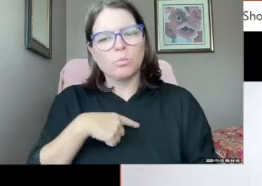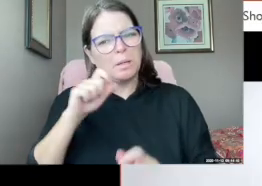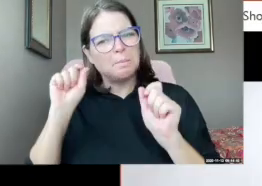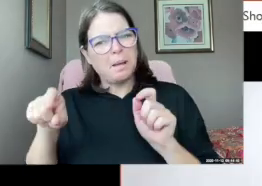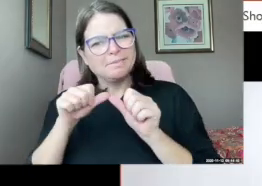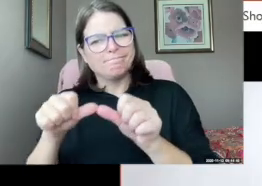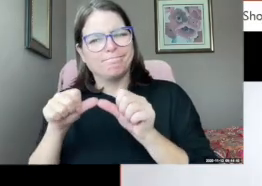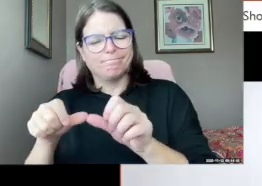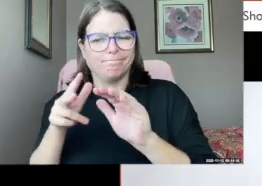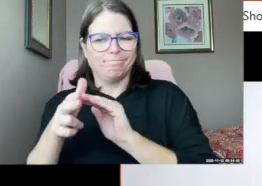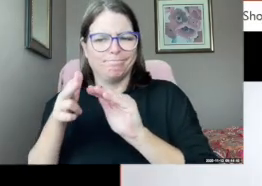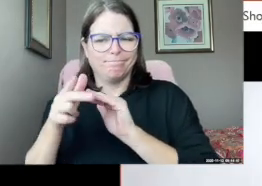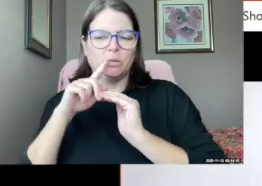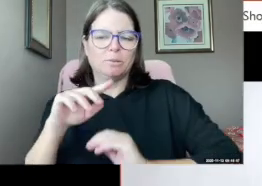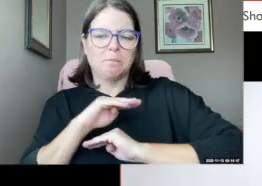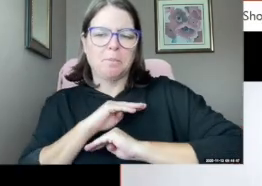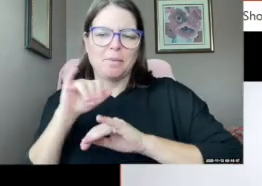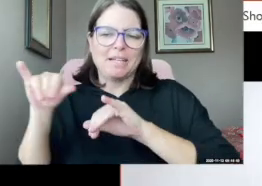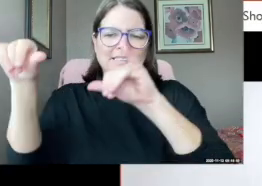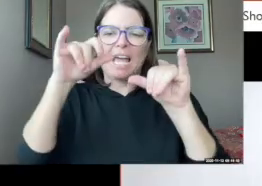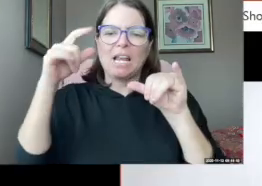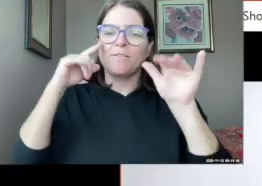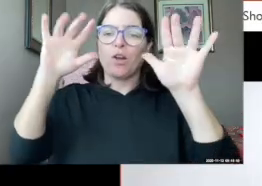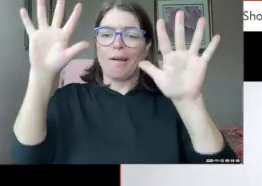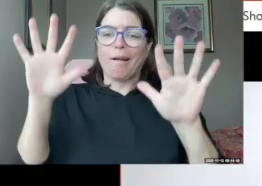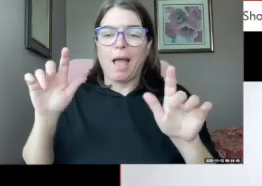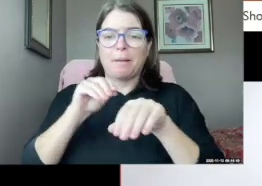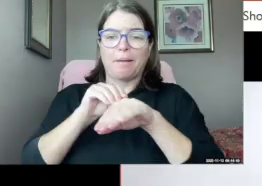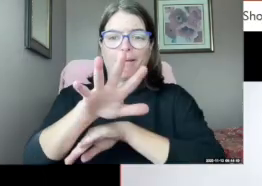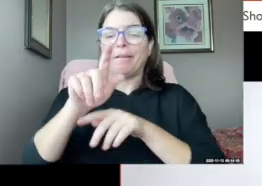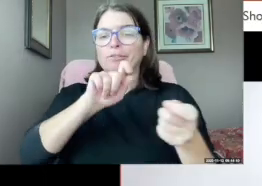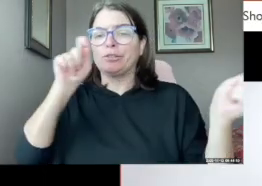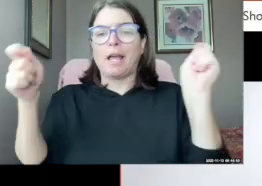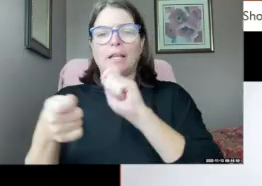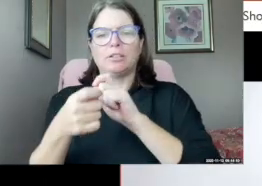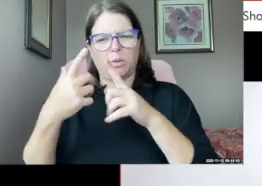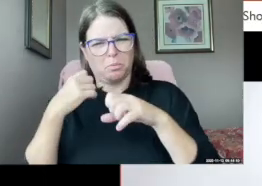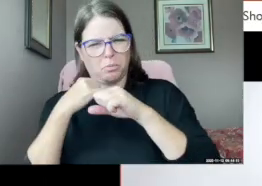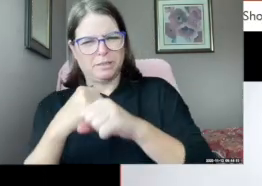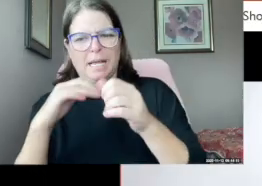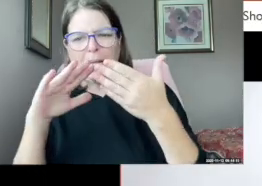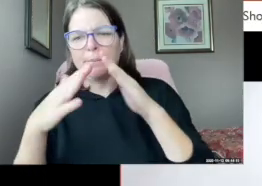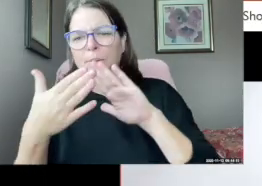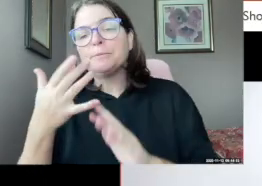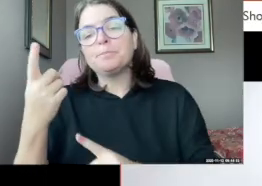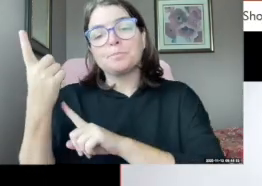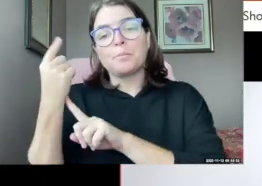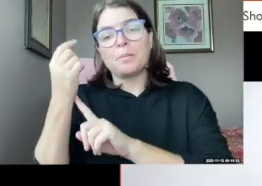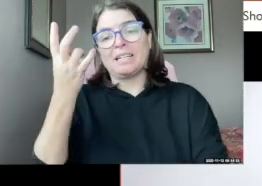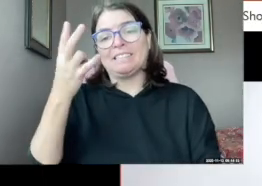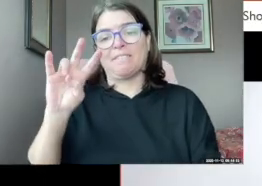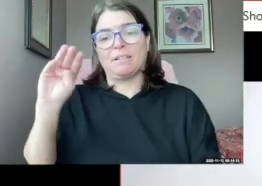quality standards, fight climate change, and protect our communities. Last year, more than 17